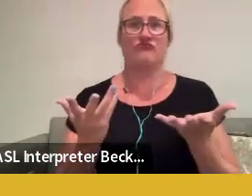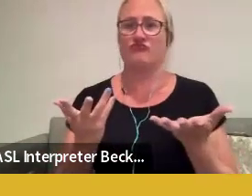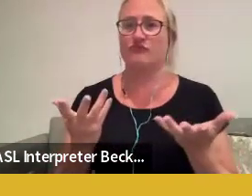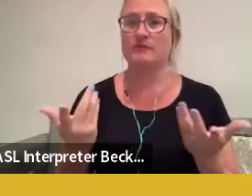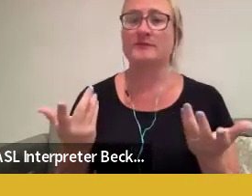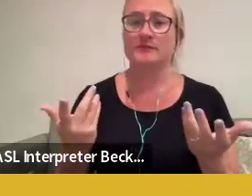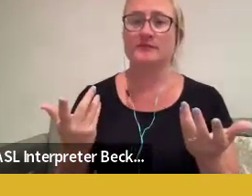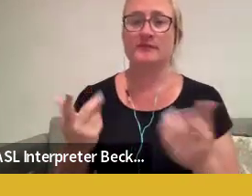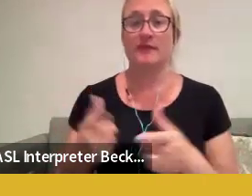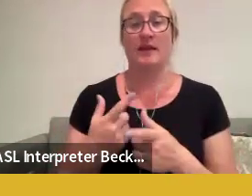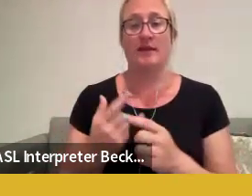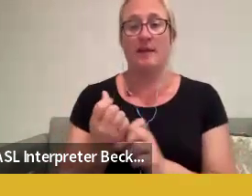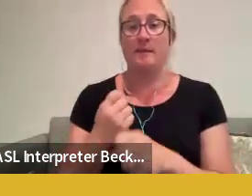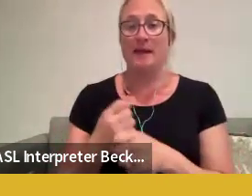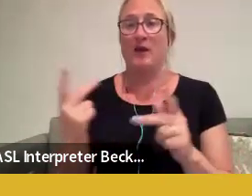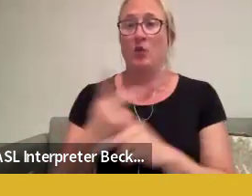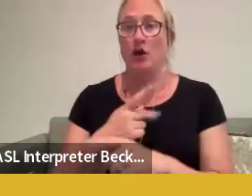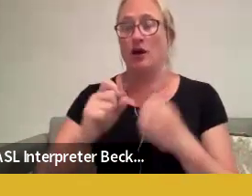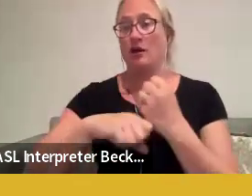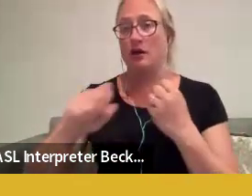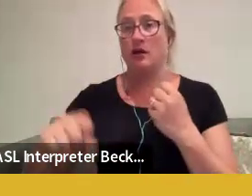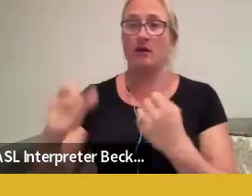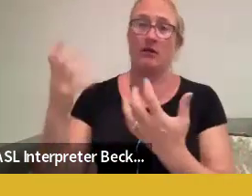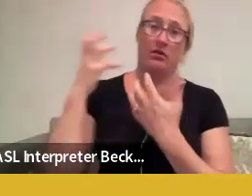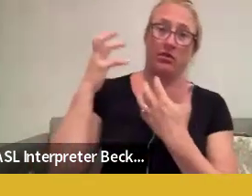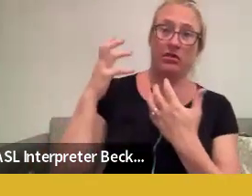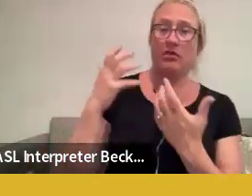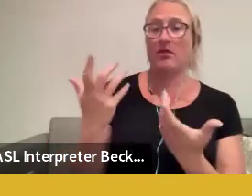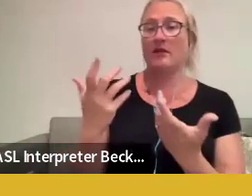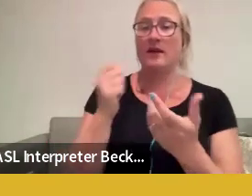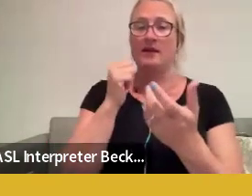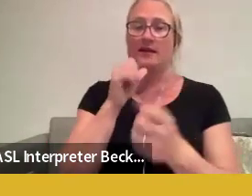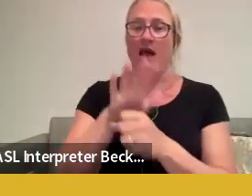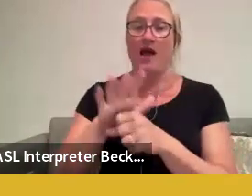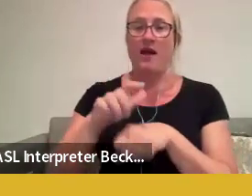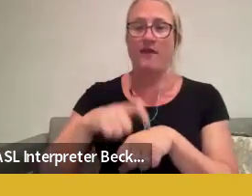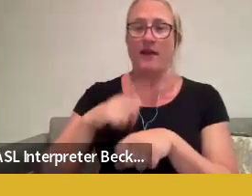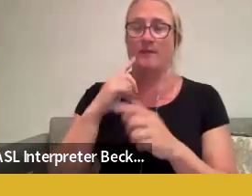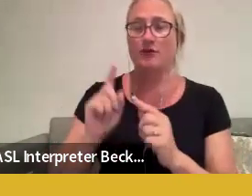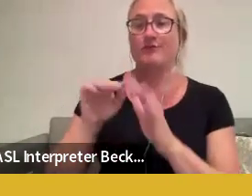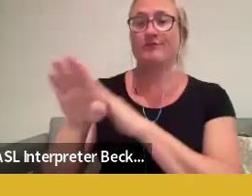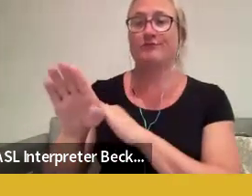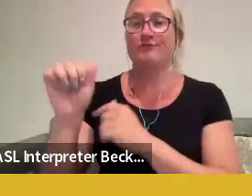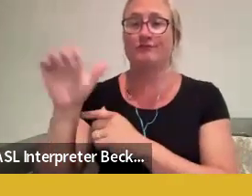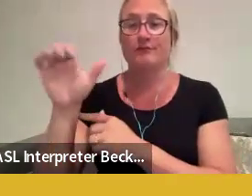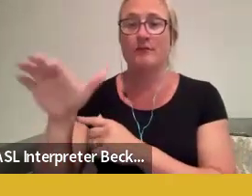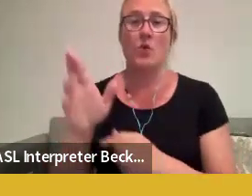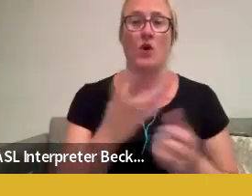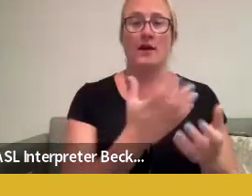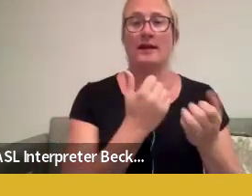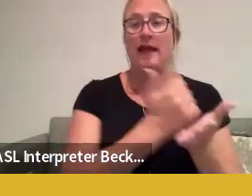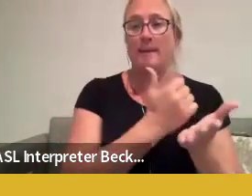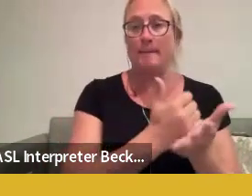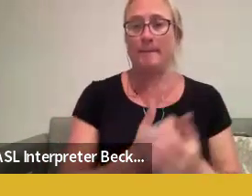temperature, which can, prolong them to getting to air conditioning or even seeking medical attention if they need